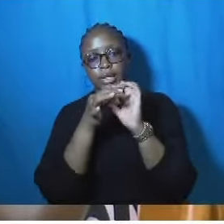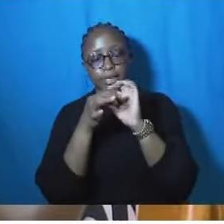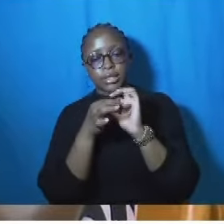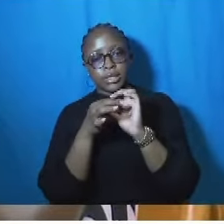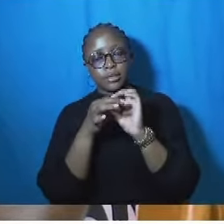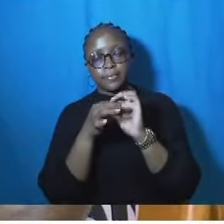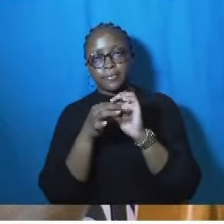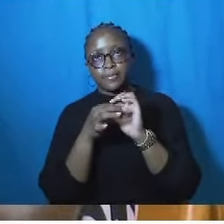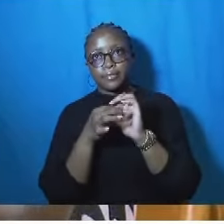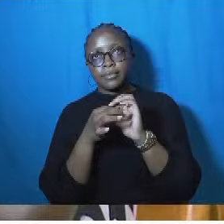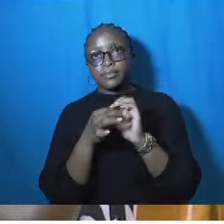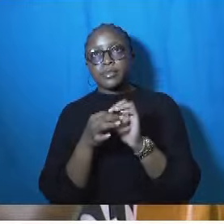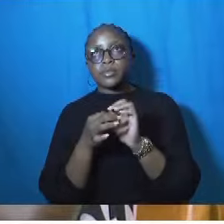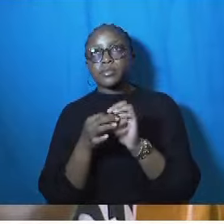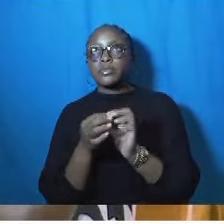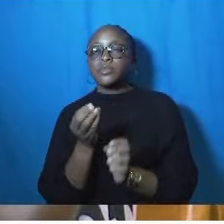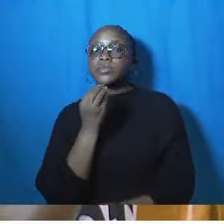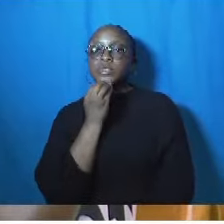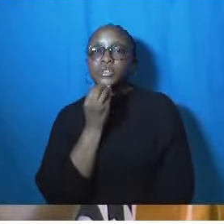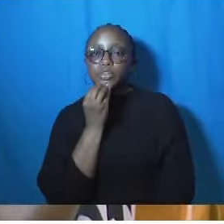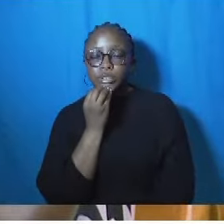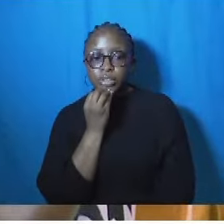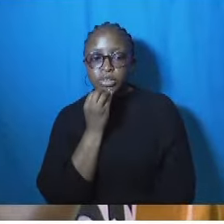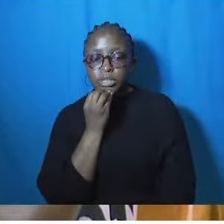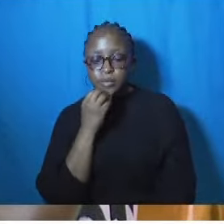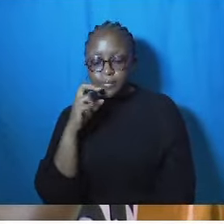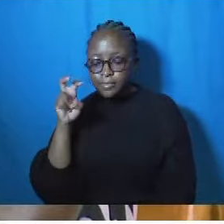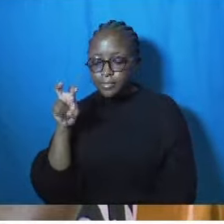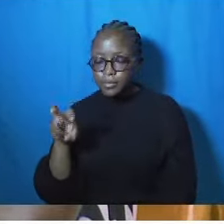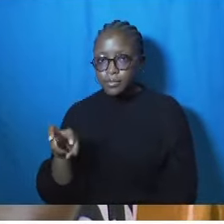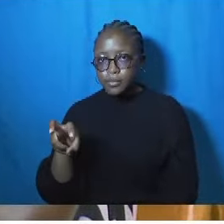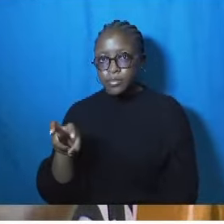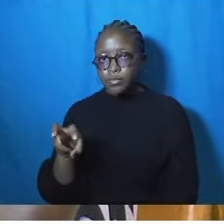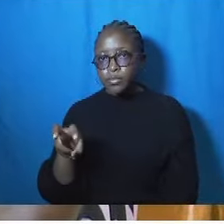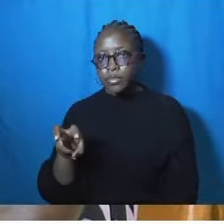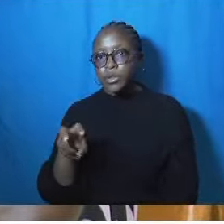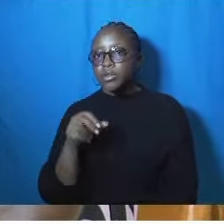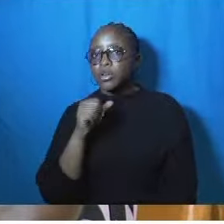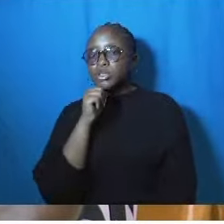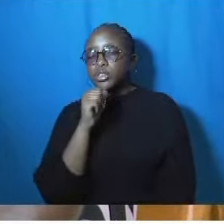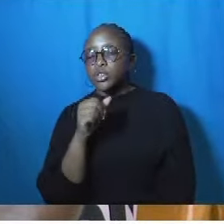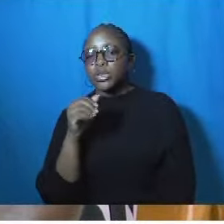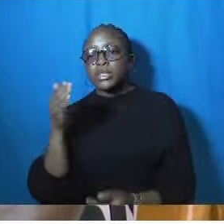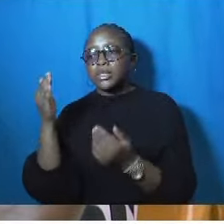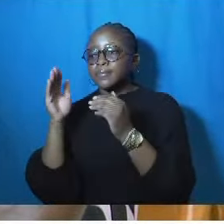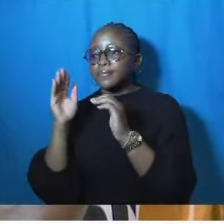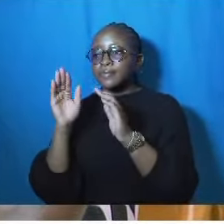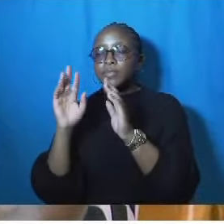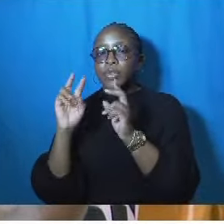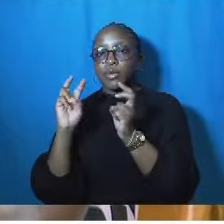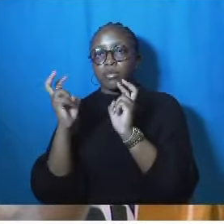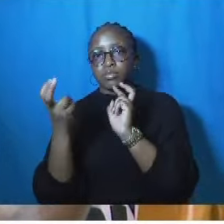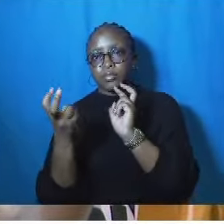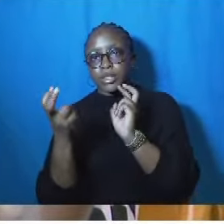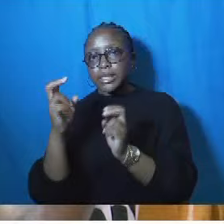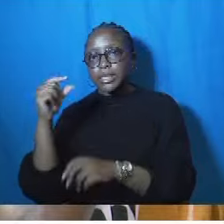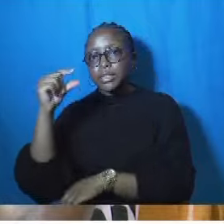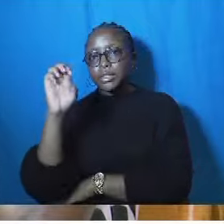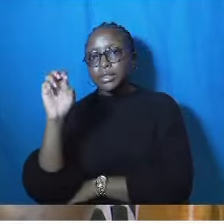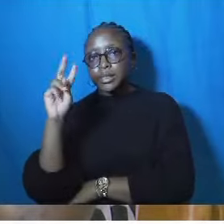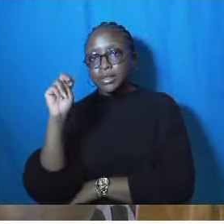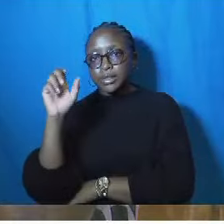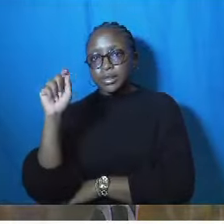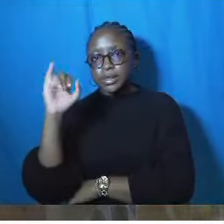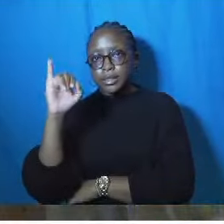The Jew should not look down nor away from the Gentile. And the Gentile should not frown nor reject